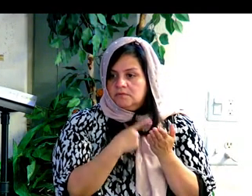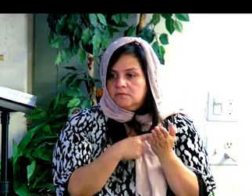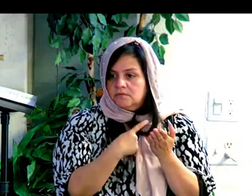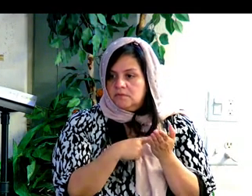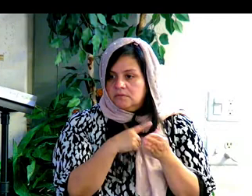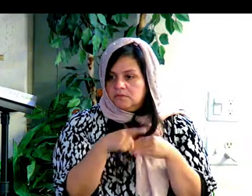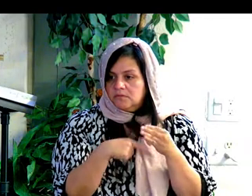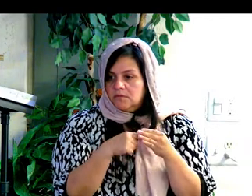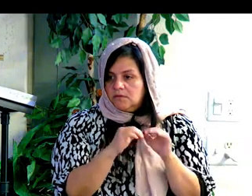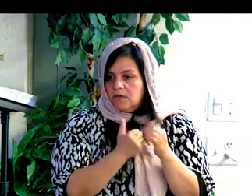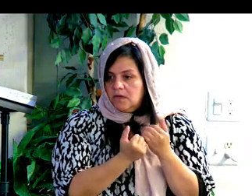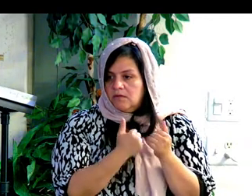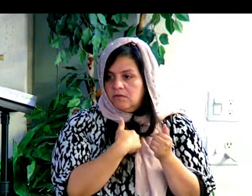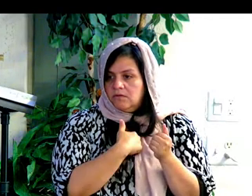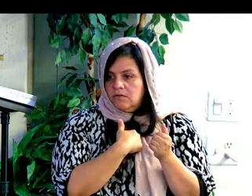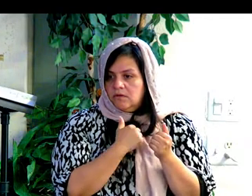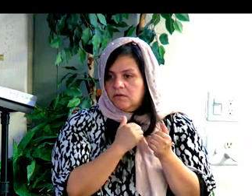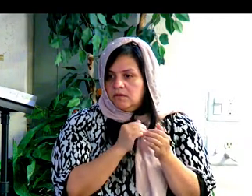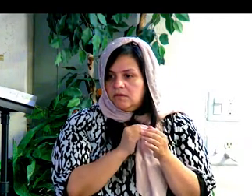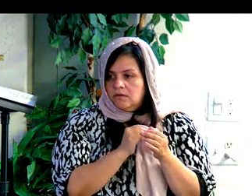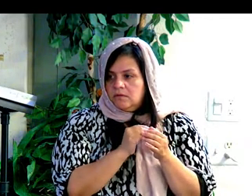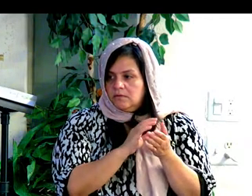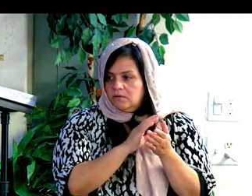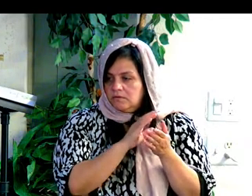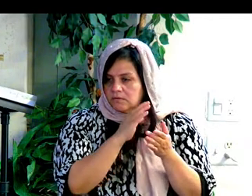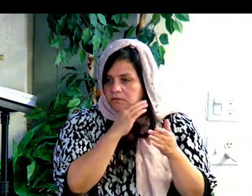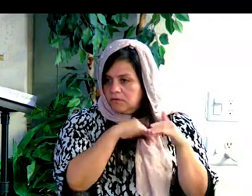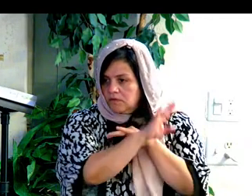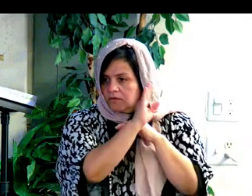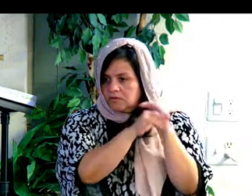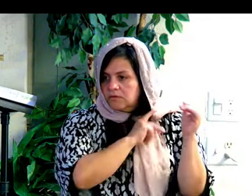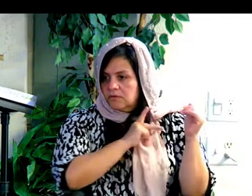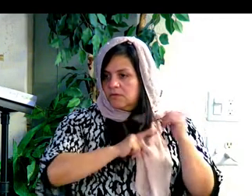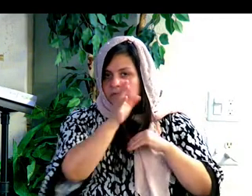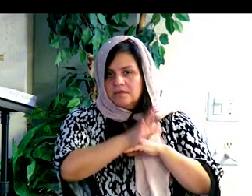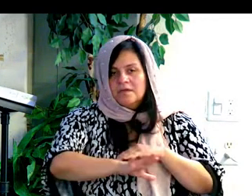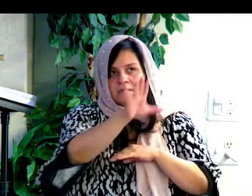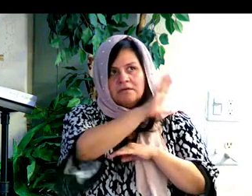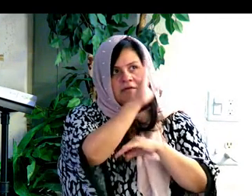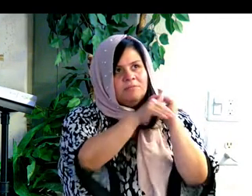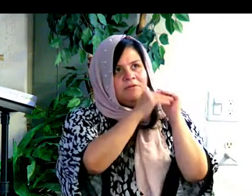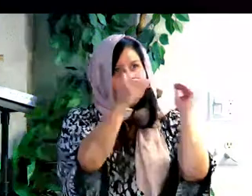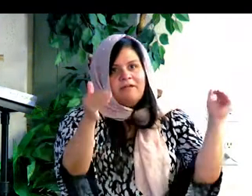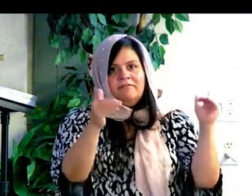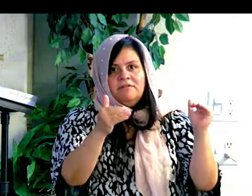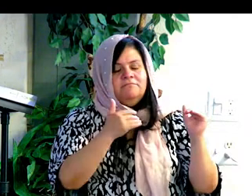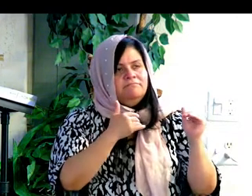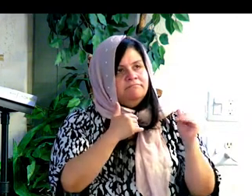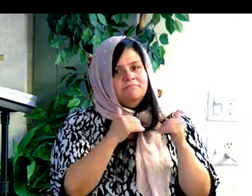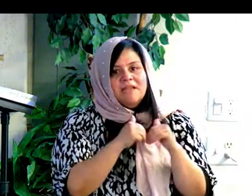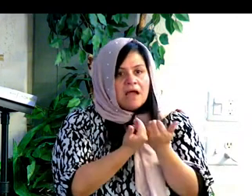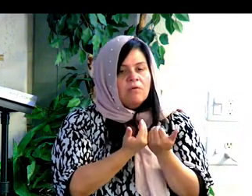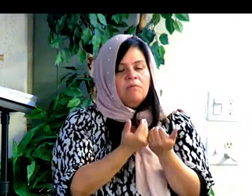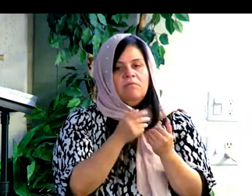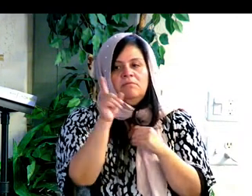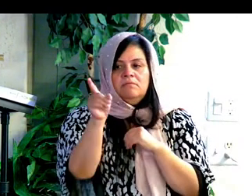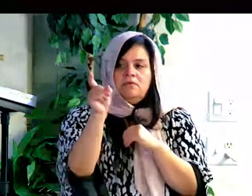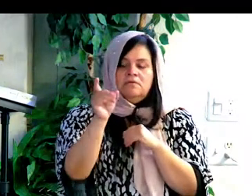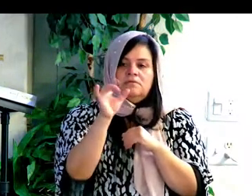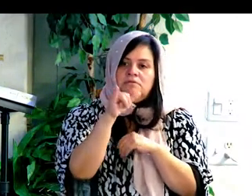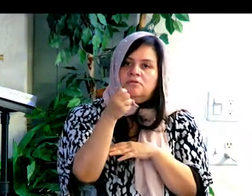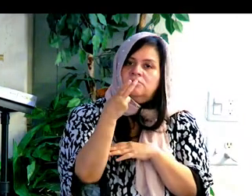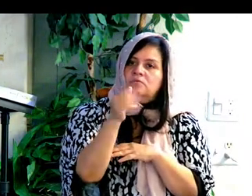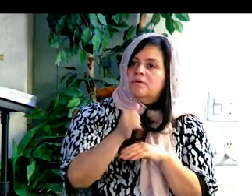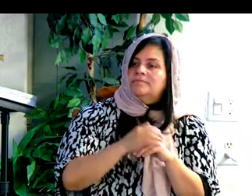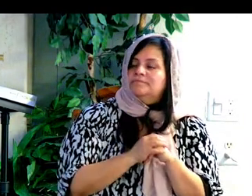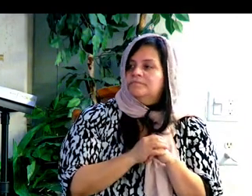how do I get into the kingdom? Uno de los hombres que está allí con Yeshua, le pregunta, ¿cómo es que yo puedo